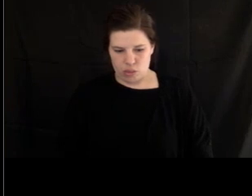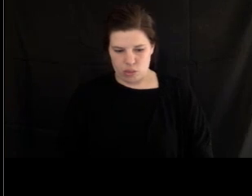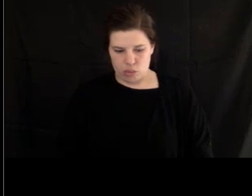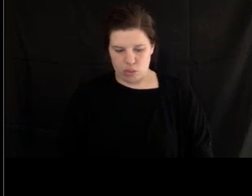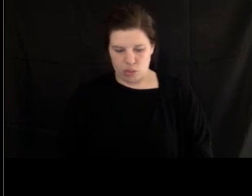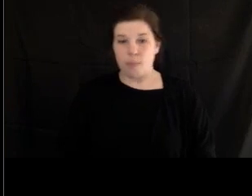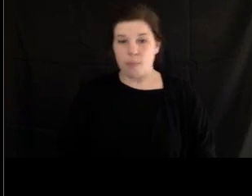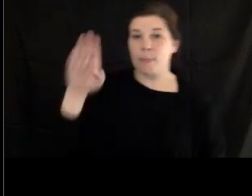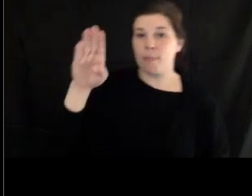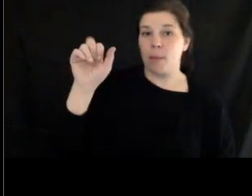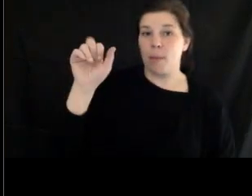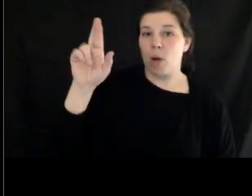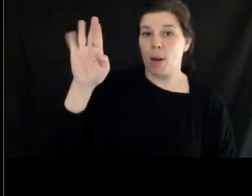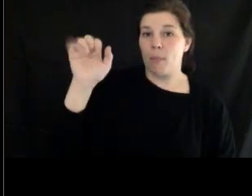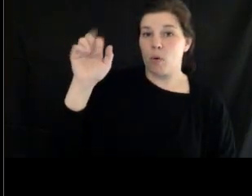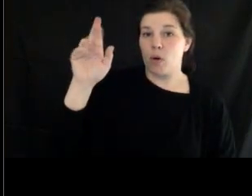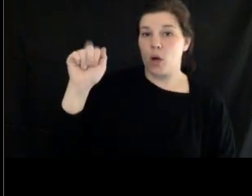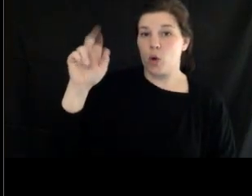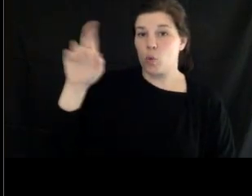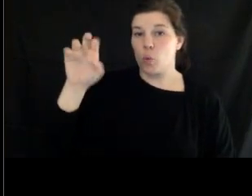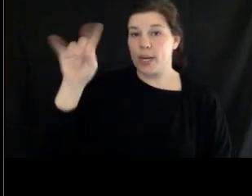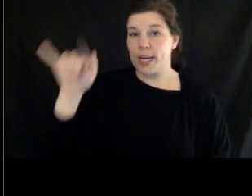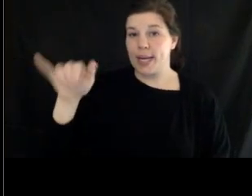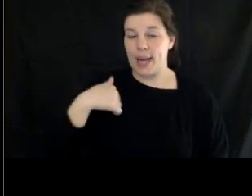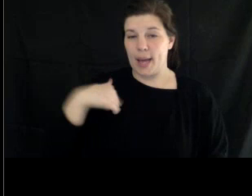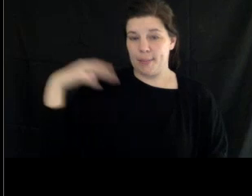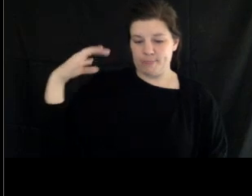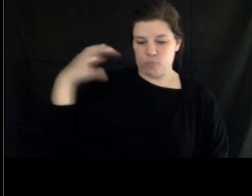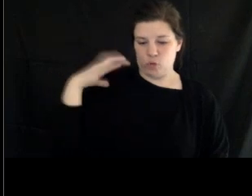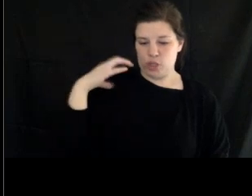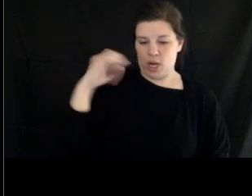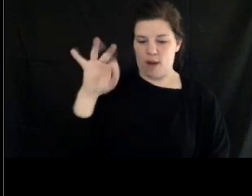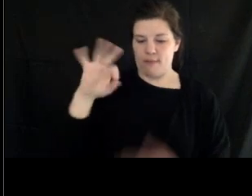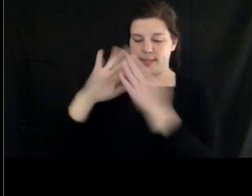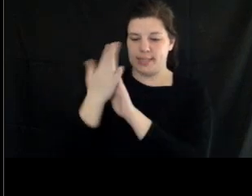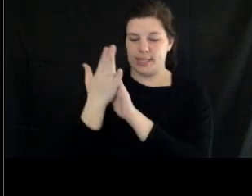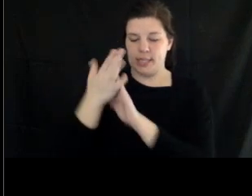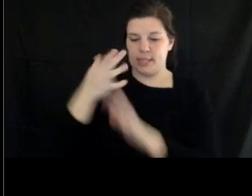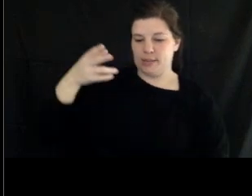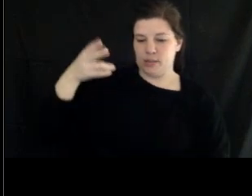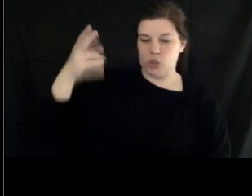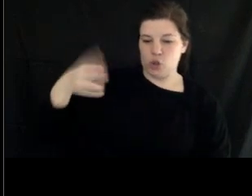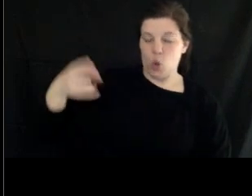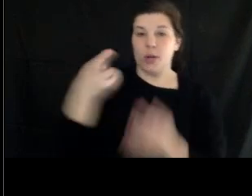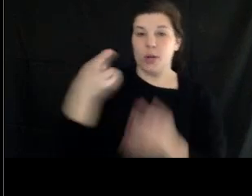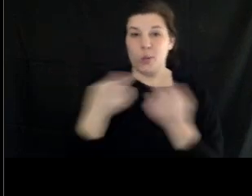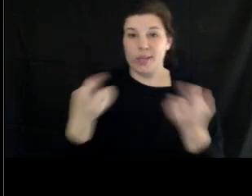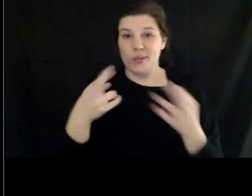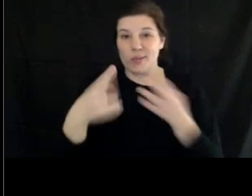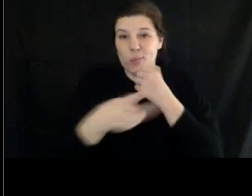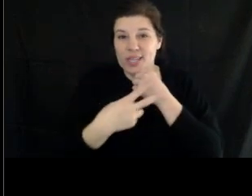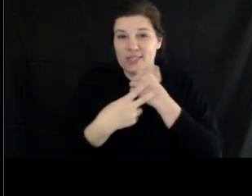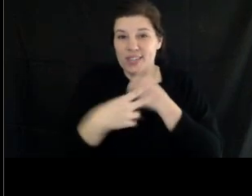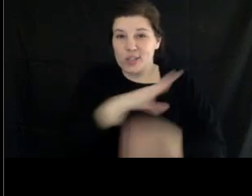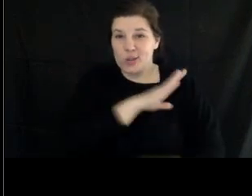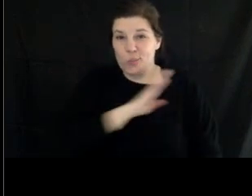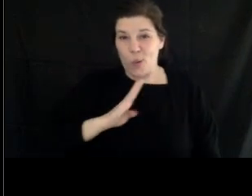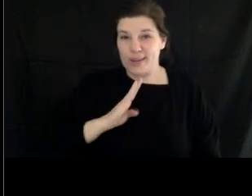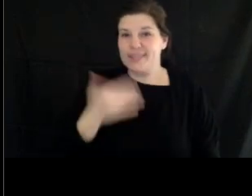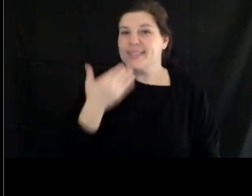Barbara Reedy. I'm Chair of the City's Historic Resources Preservation Board. Good evening, Mayor and